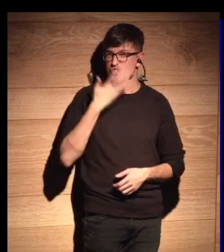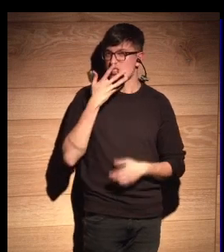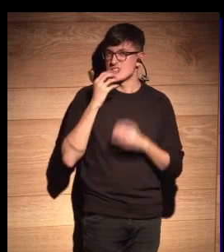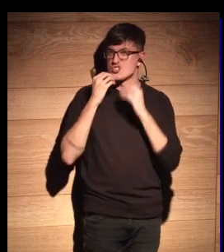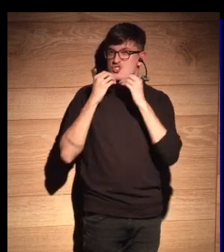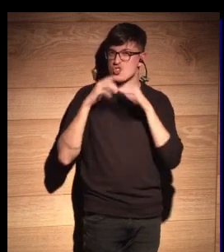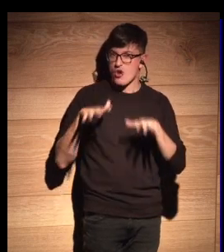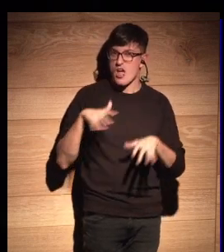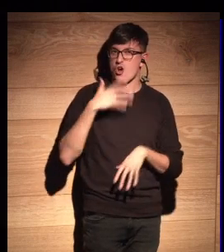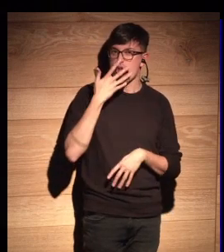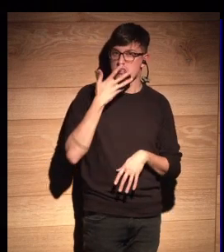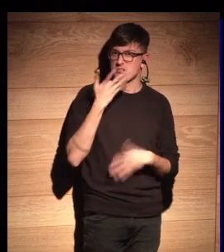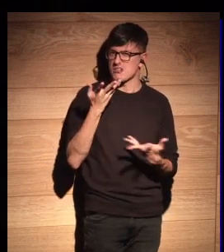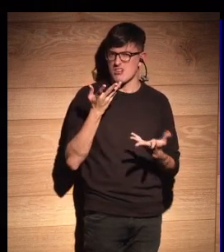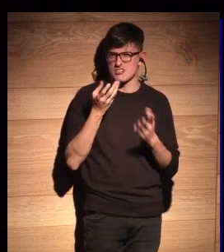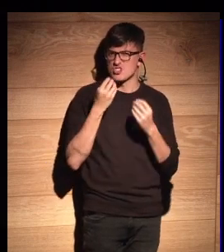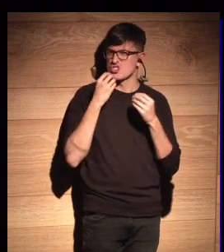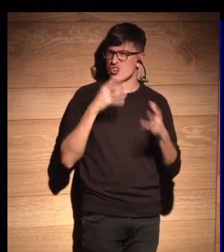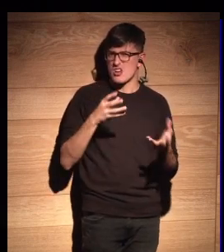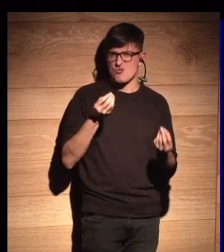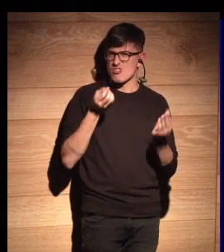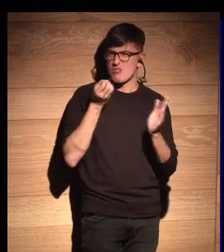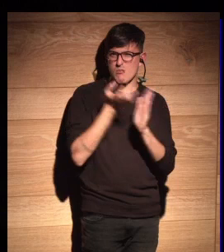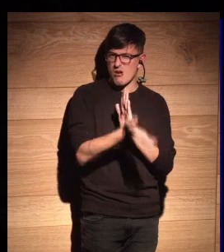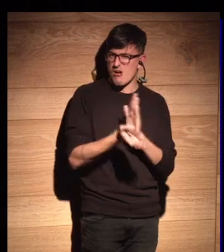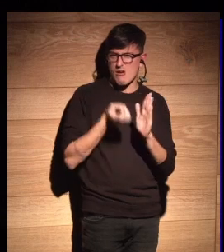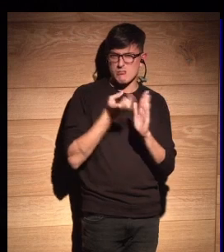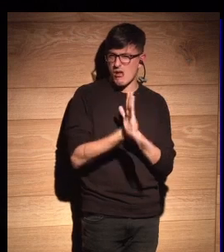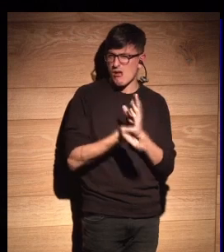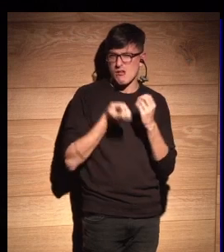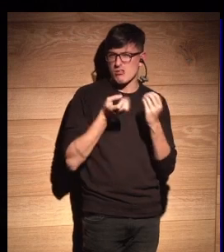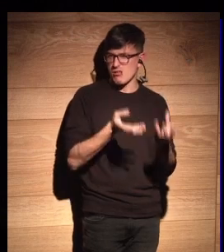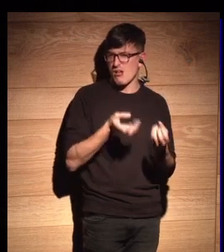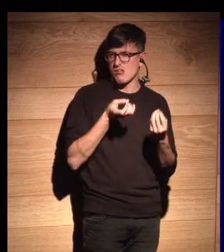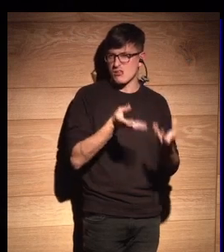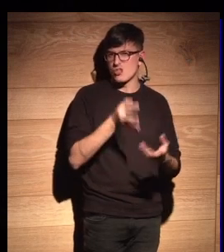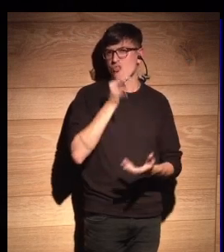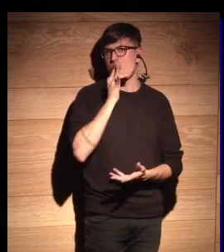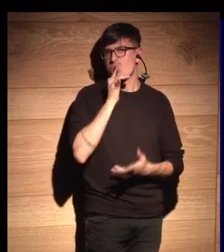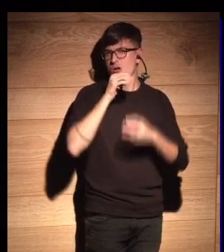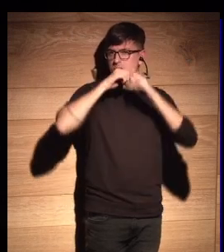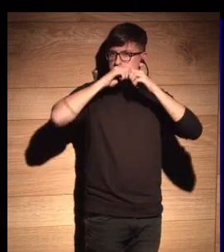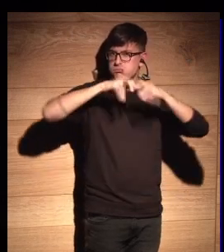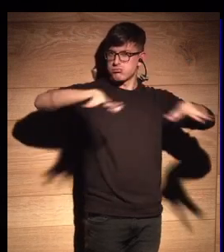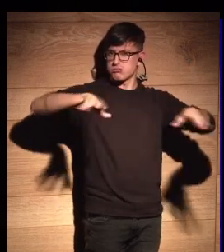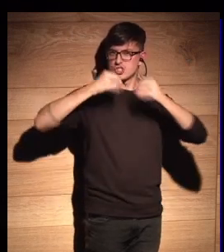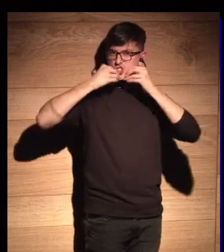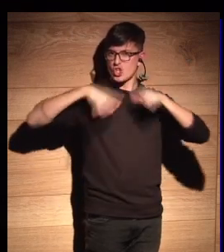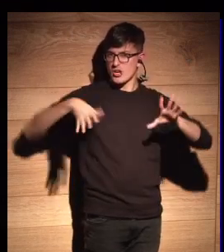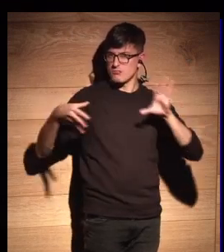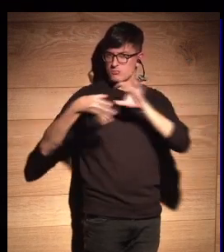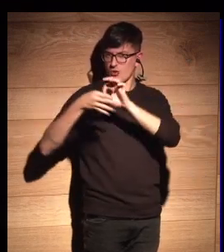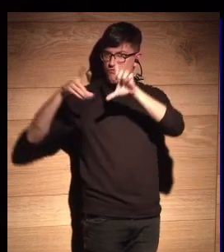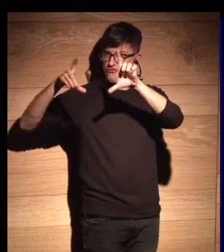are told and still vivid about this picture, but the most